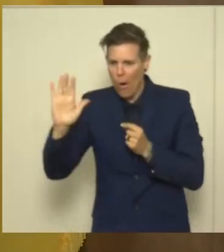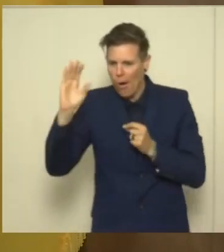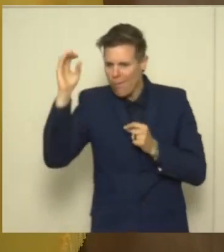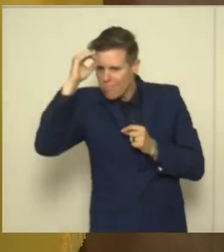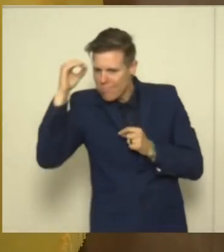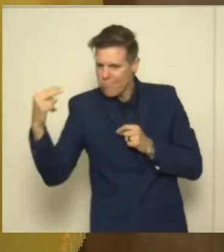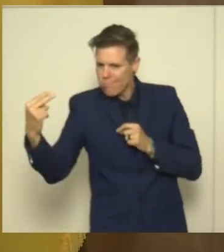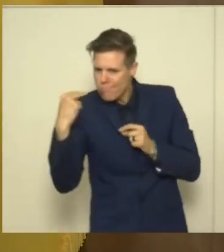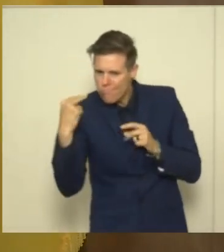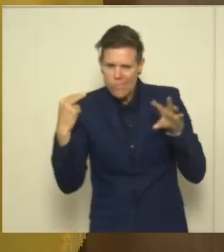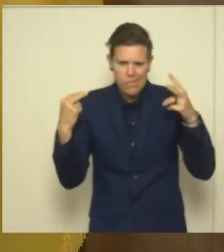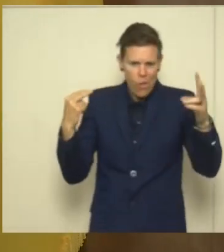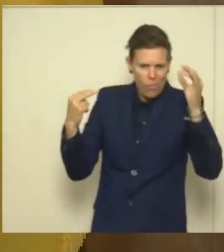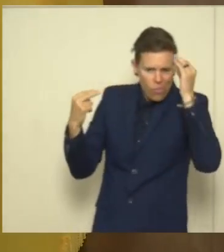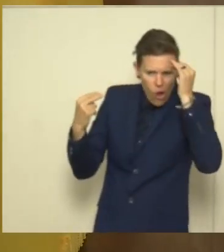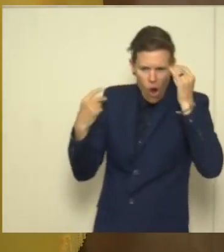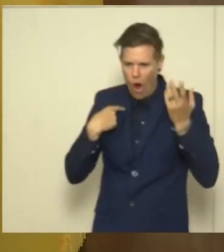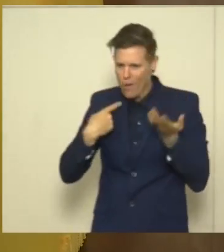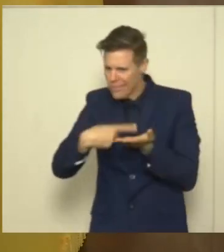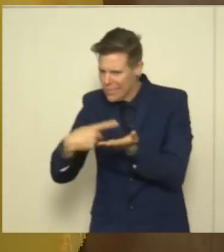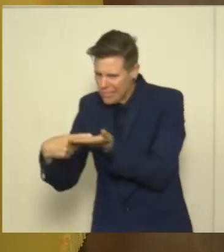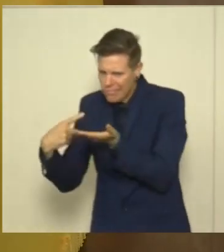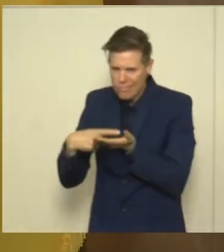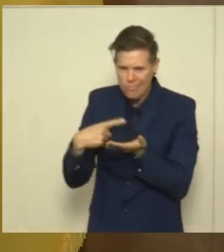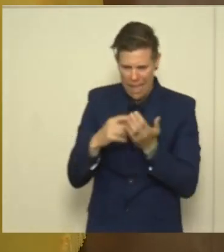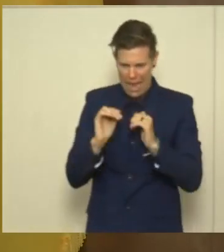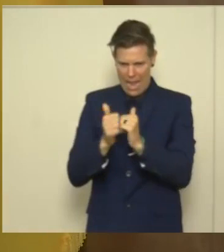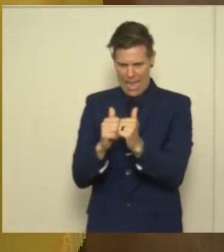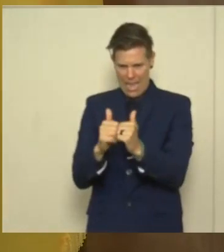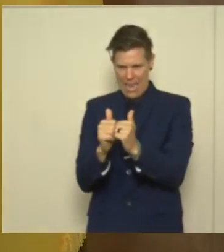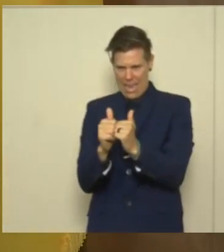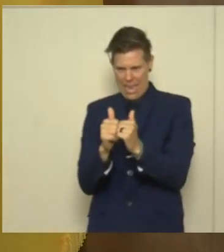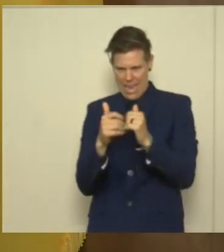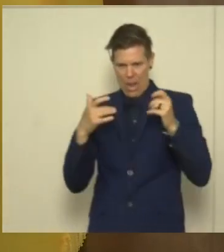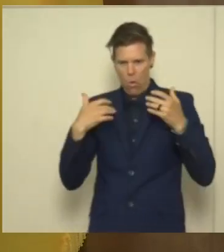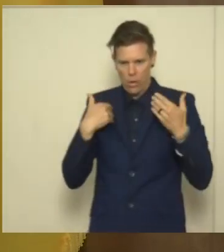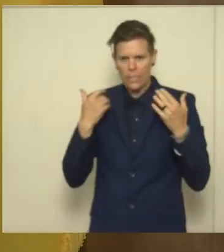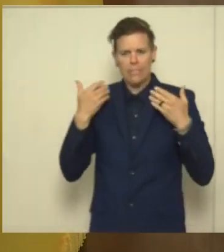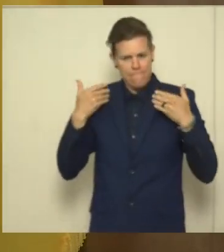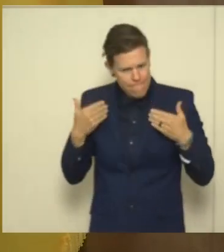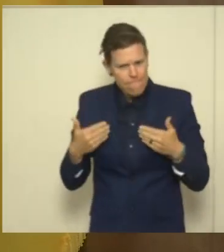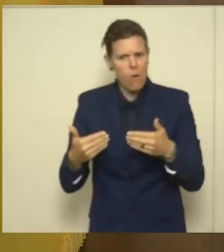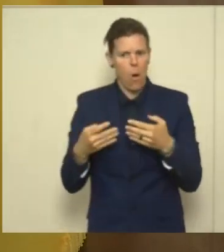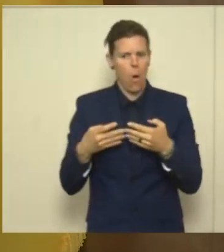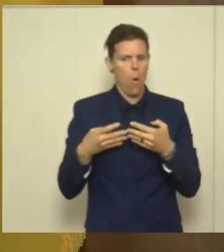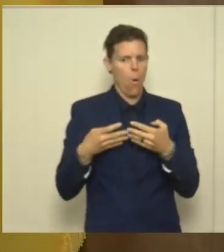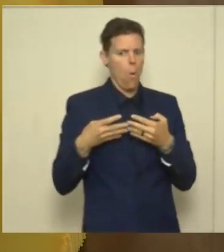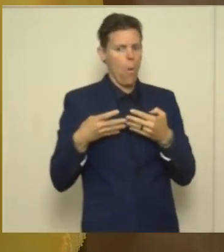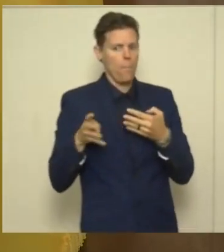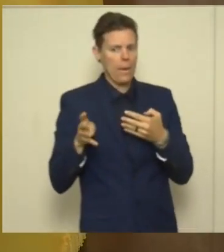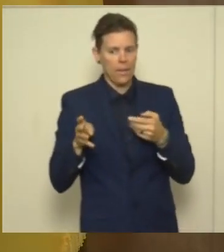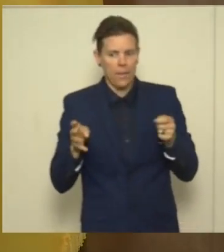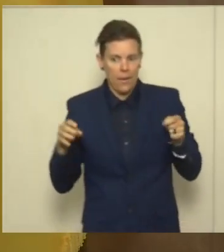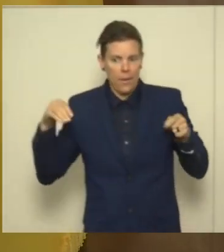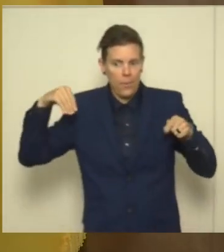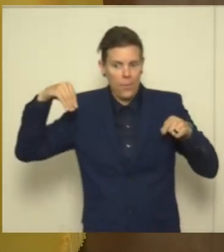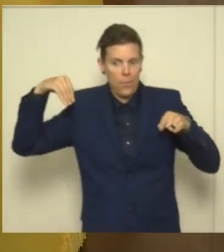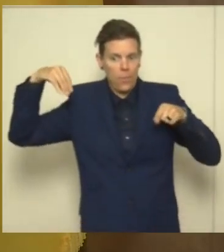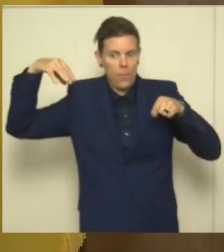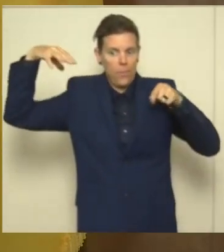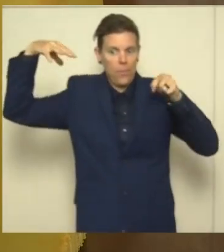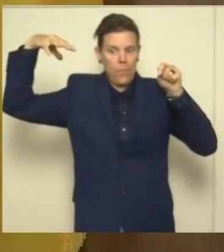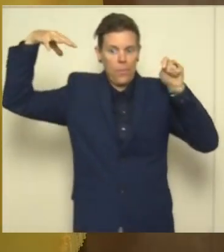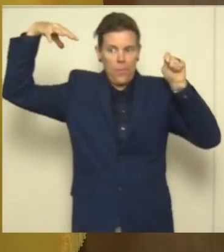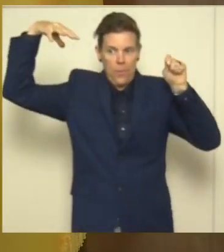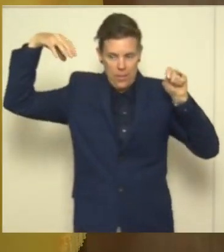support to introduce risk safely. So we do that all of the time, and I want New Mexicans to feel like we aren't just stopping or